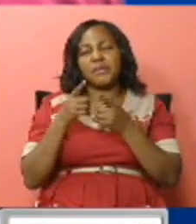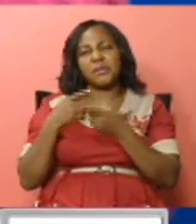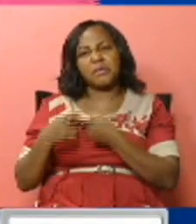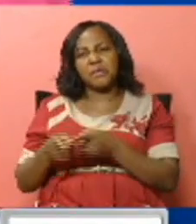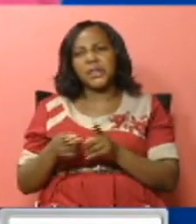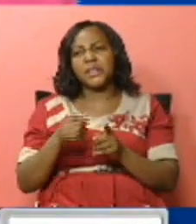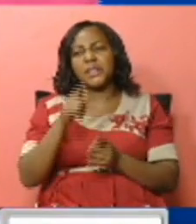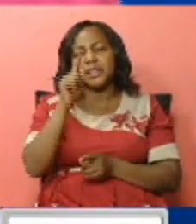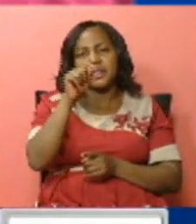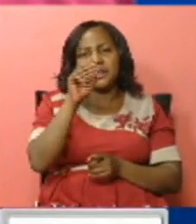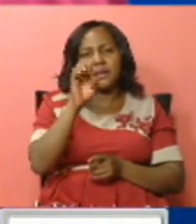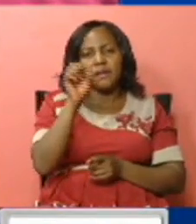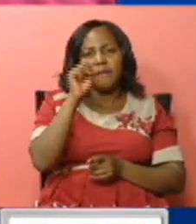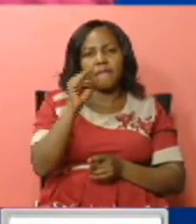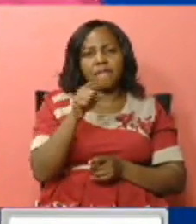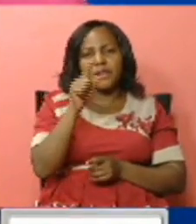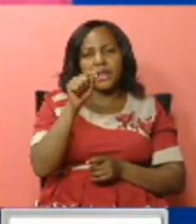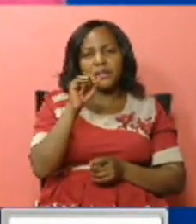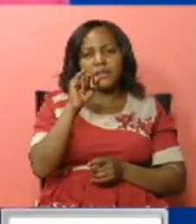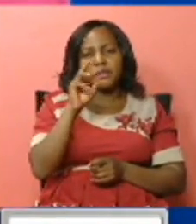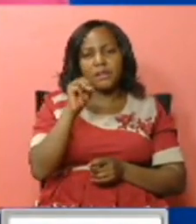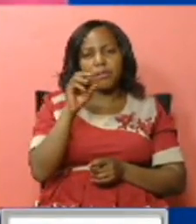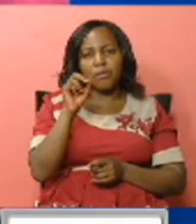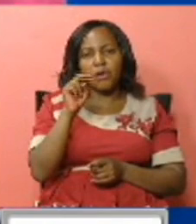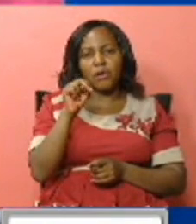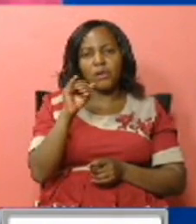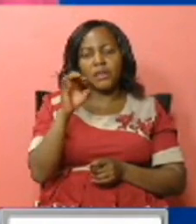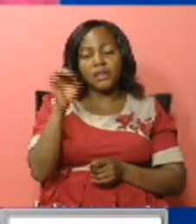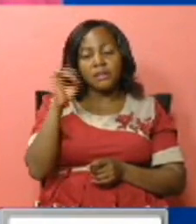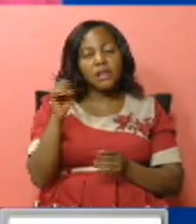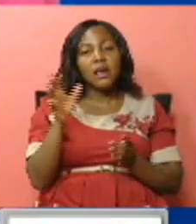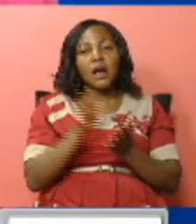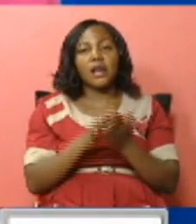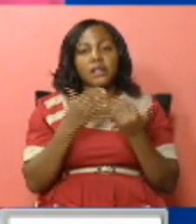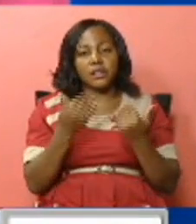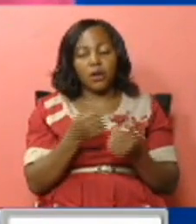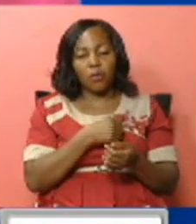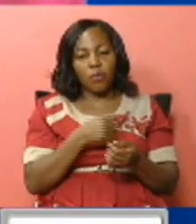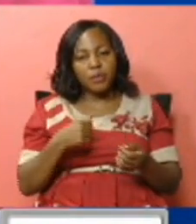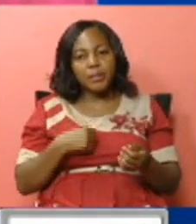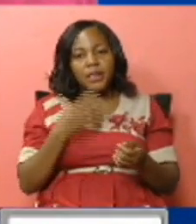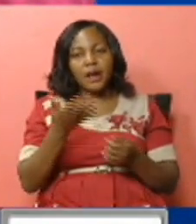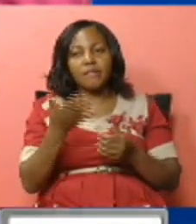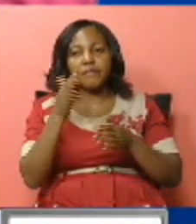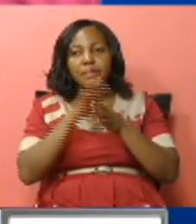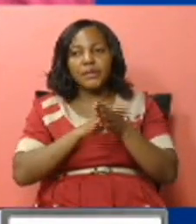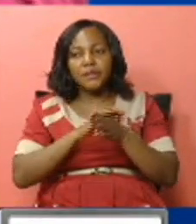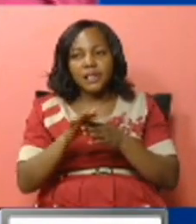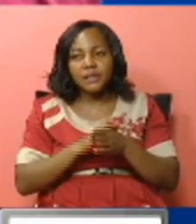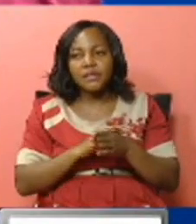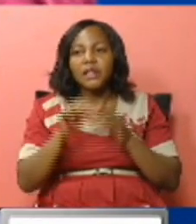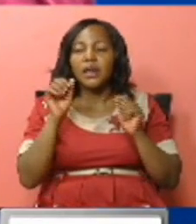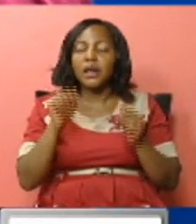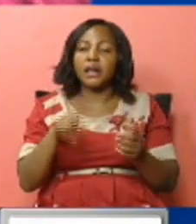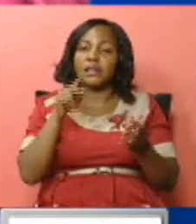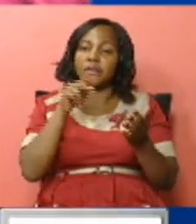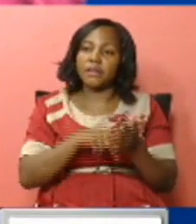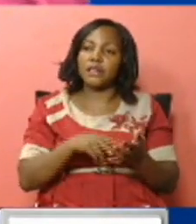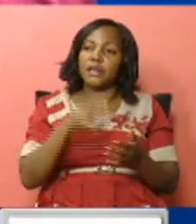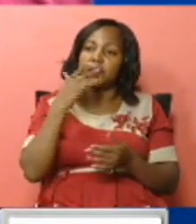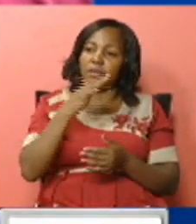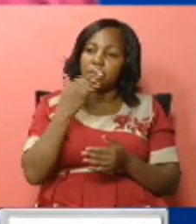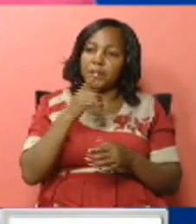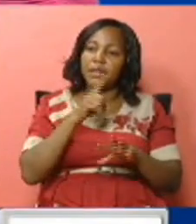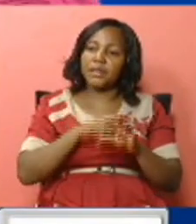in particular, but we have had so many women that are now owning businesses that are able to work. Women who can stand up and speak during